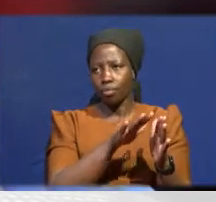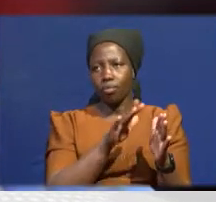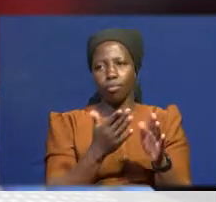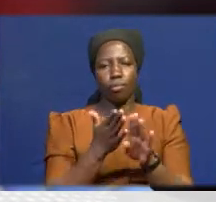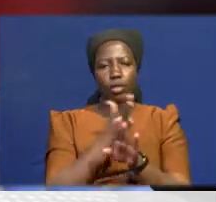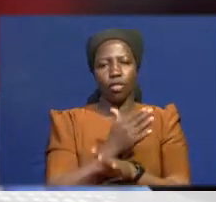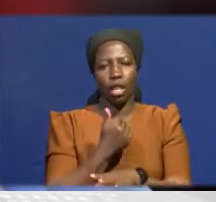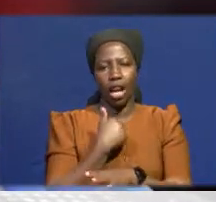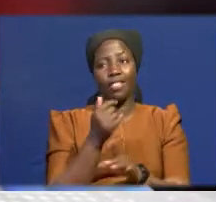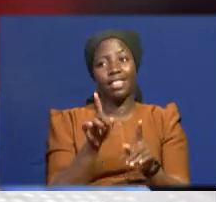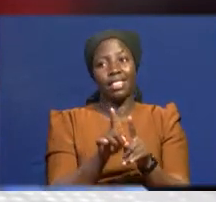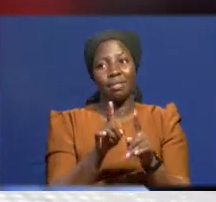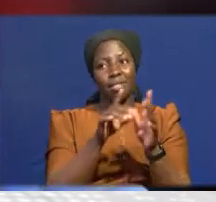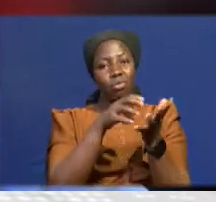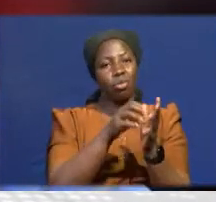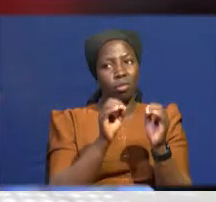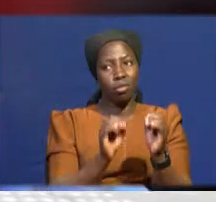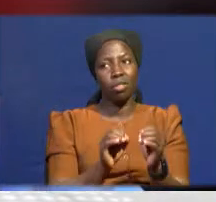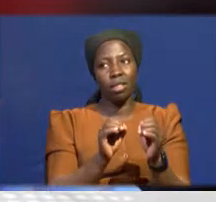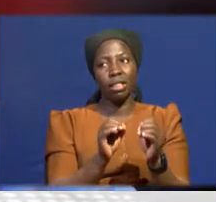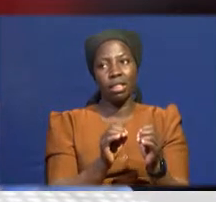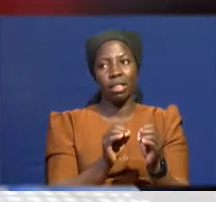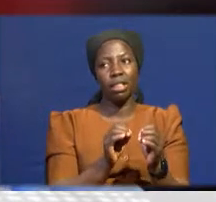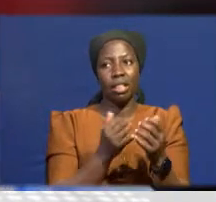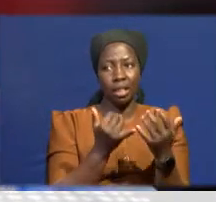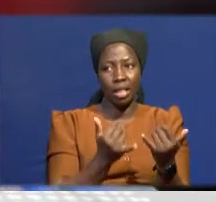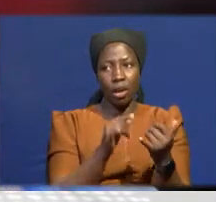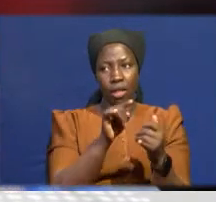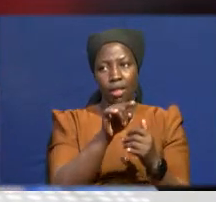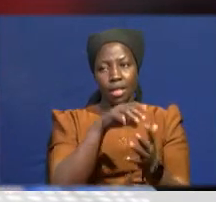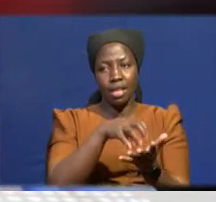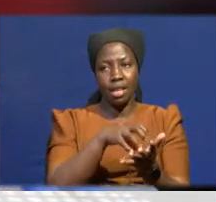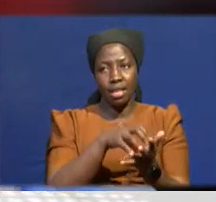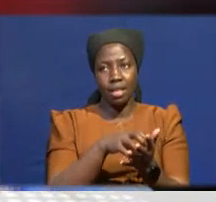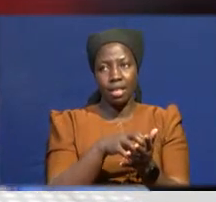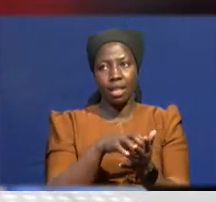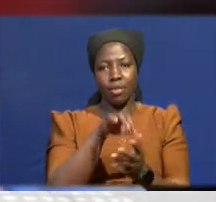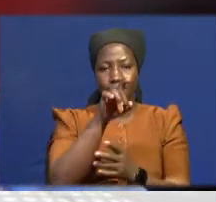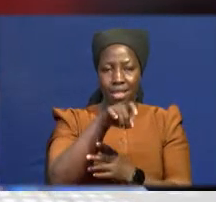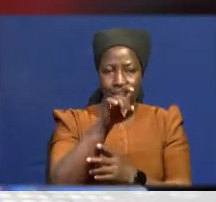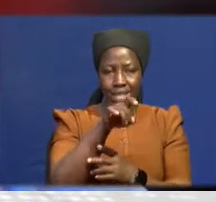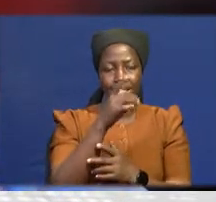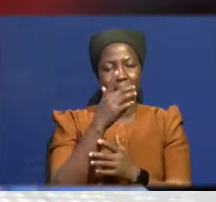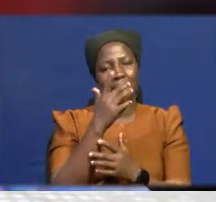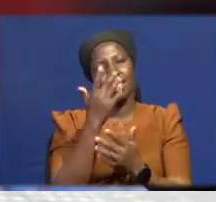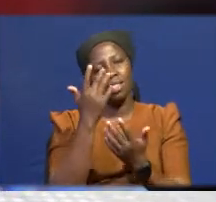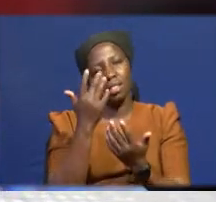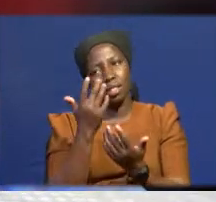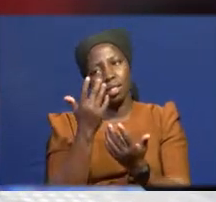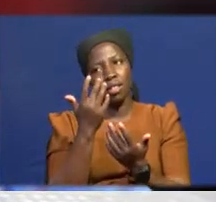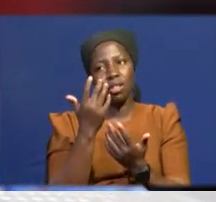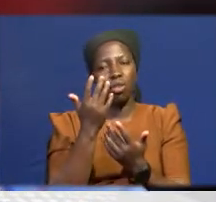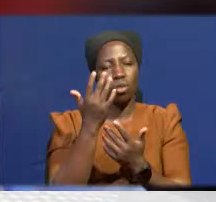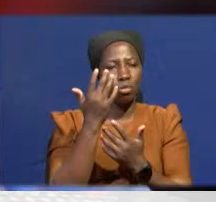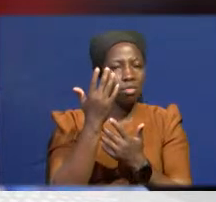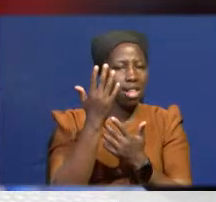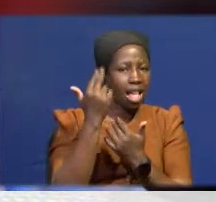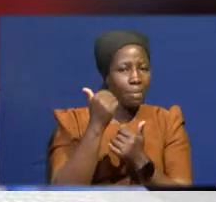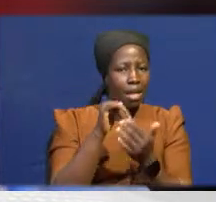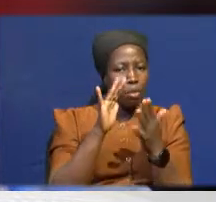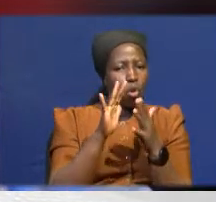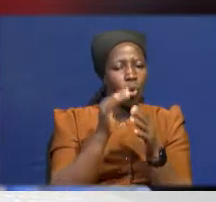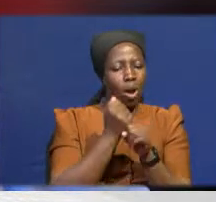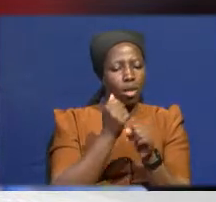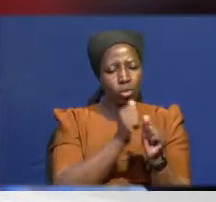learning of that particular incident is that we need to probably anticipate more, work closely with the fans to understand